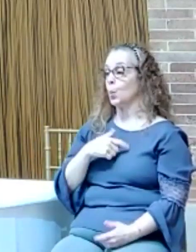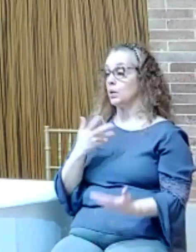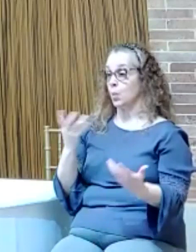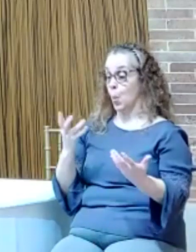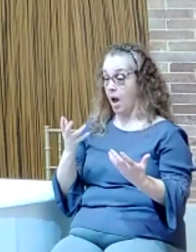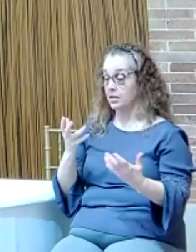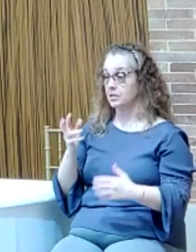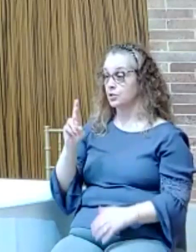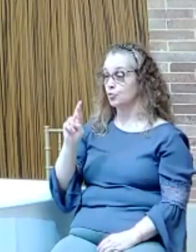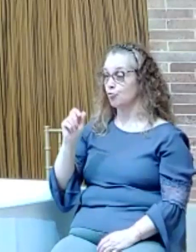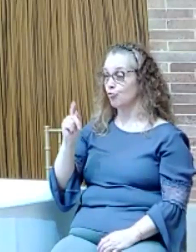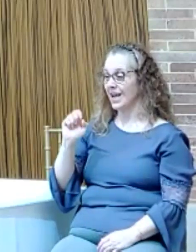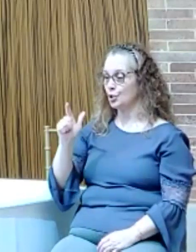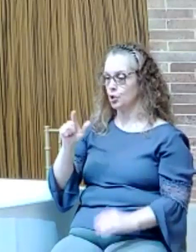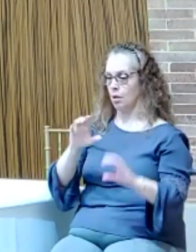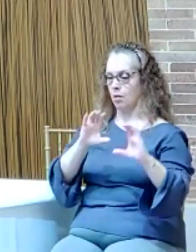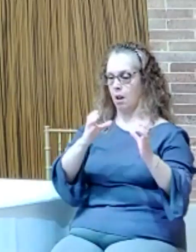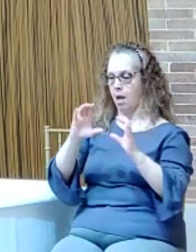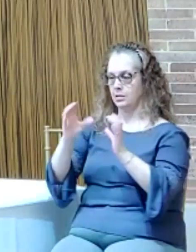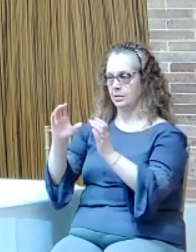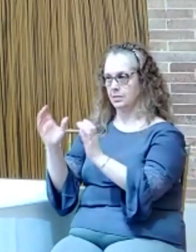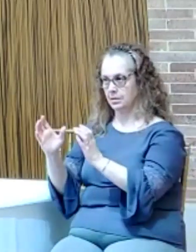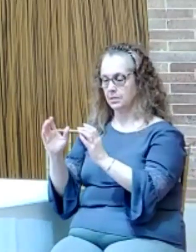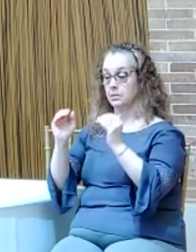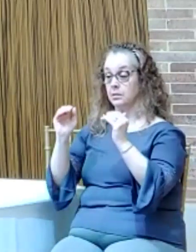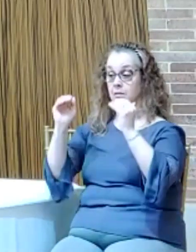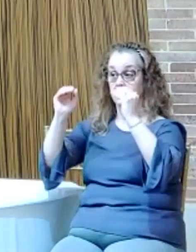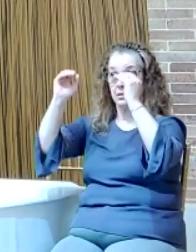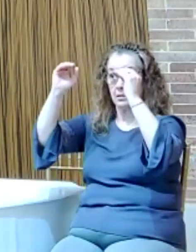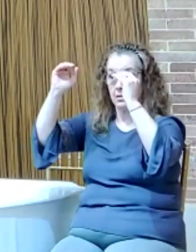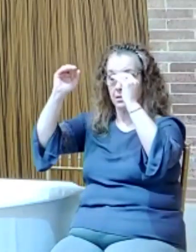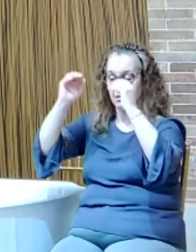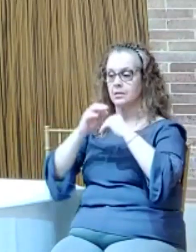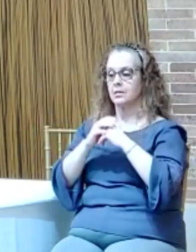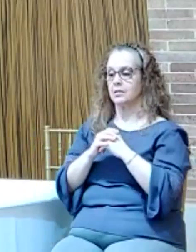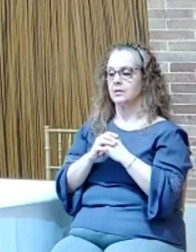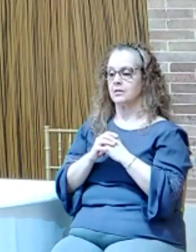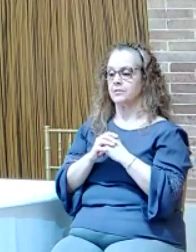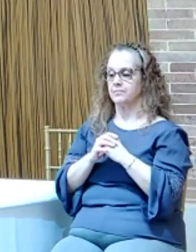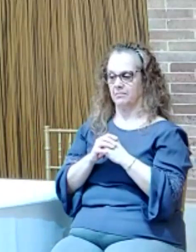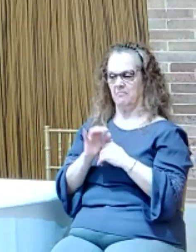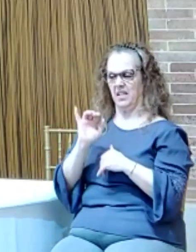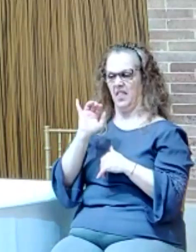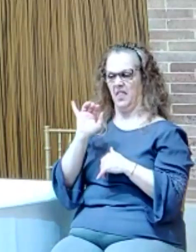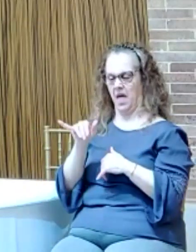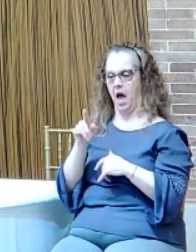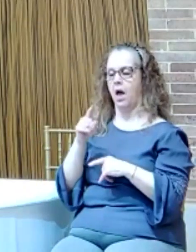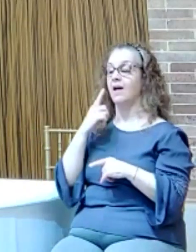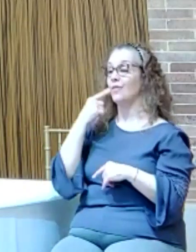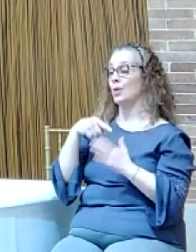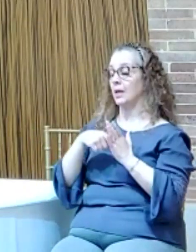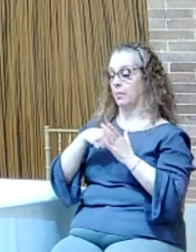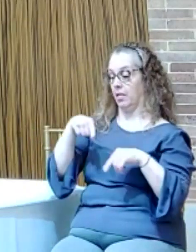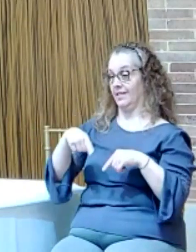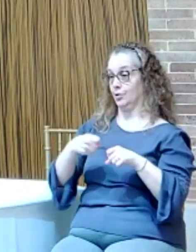racial classifications racial hierarchies uh Etc this year for